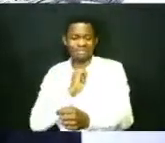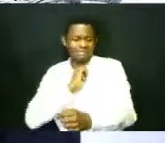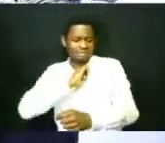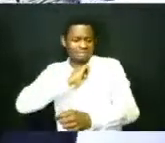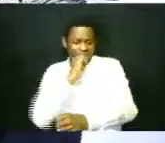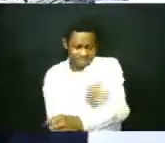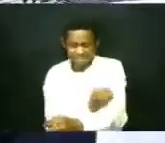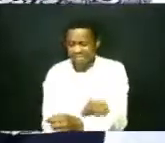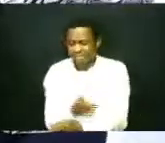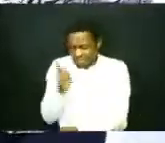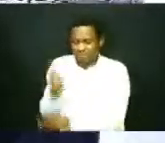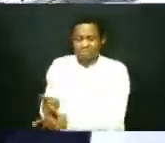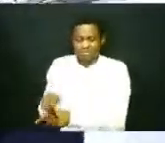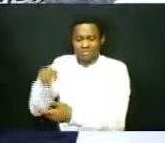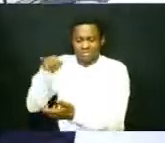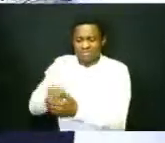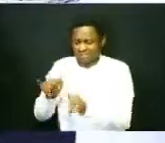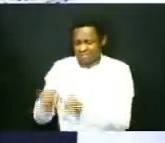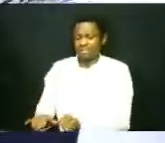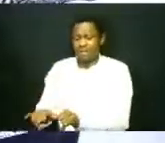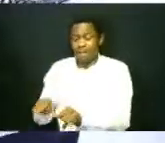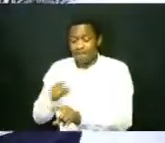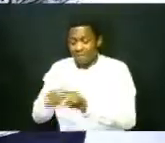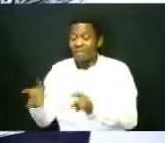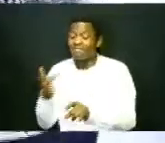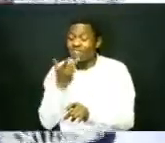But favor is the kinetic